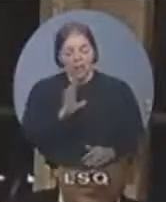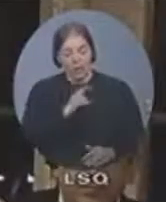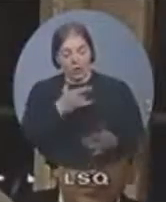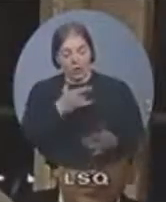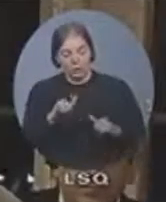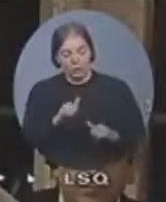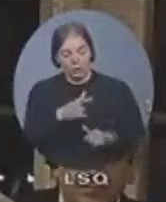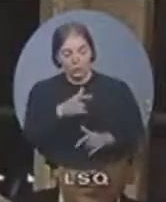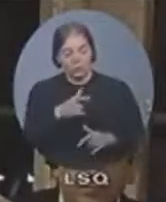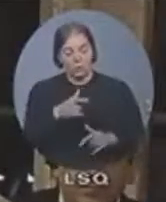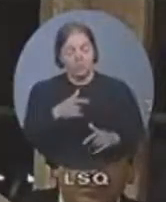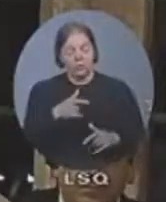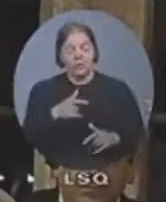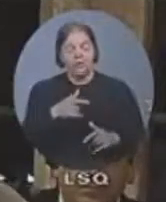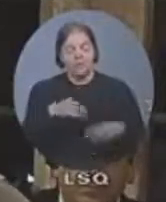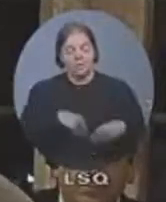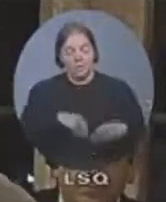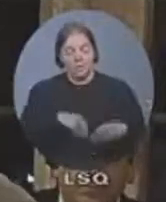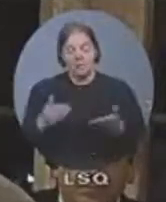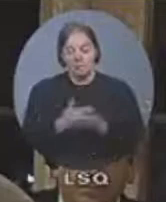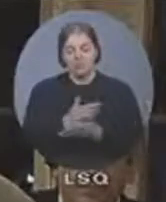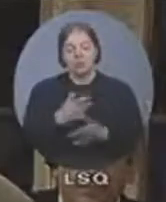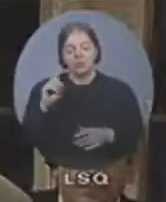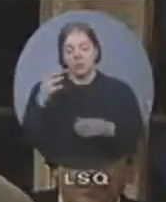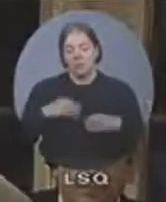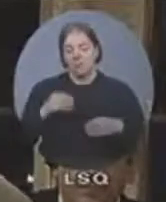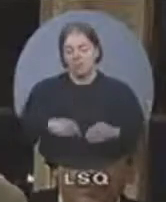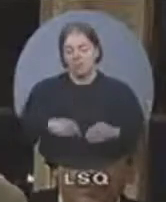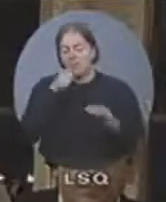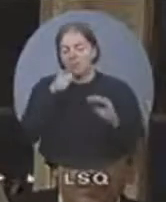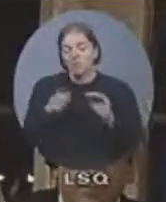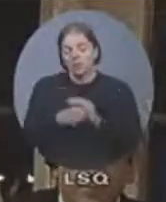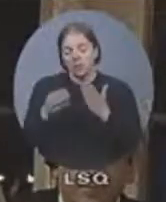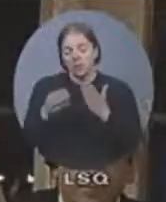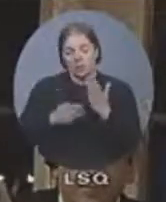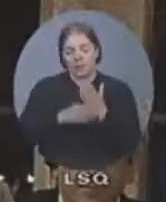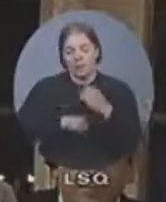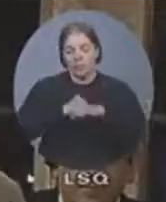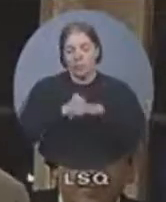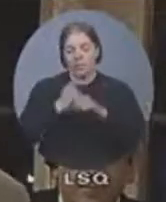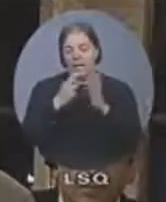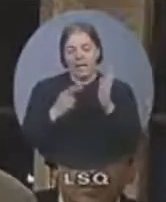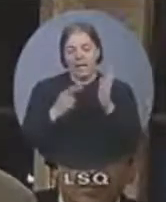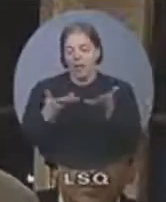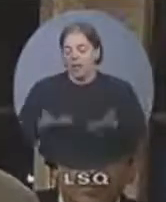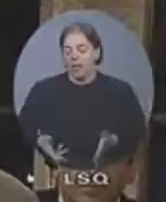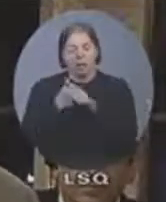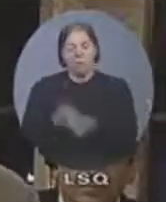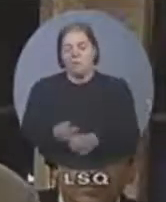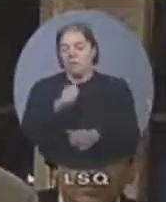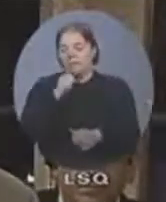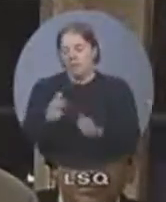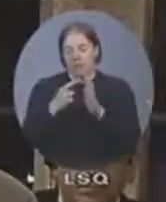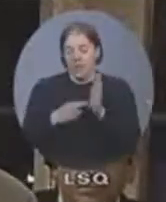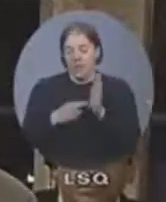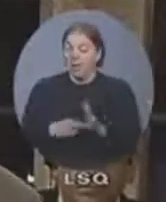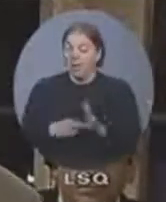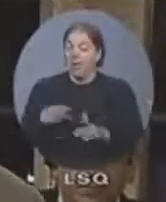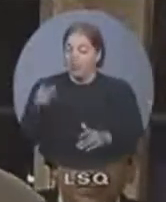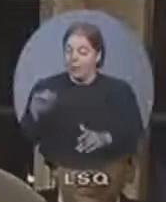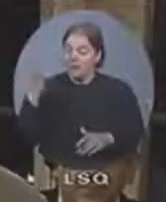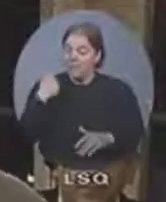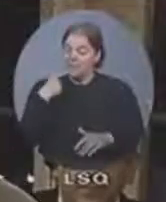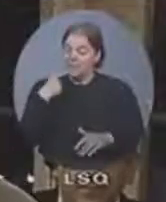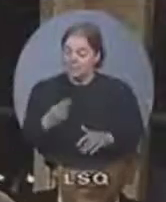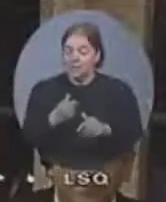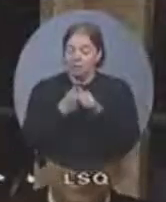confidentiality of documents and doesn't apply them. He said it was a warning to all ministers. She's still there. It's unacceptable. She should resign